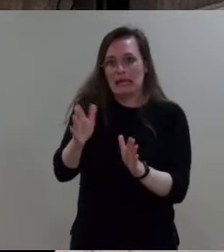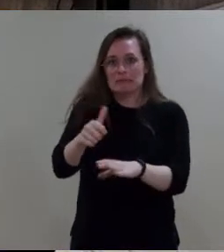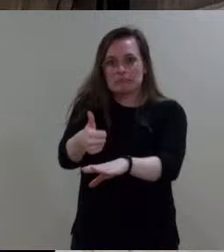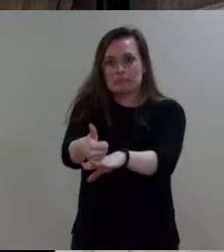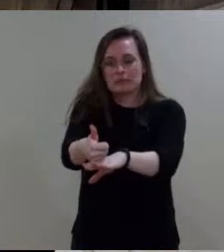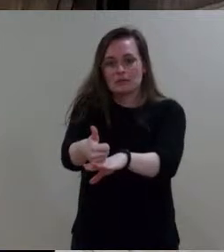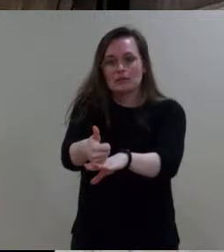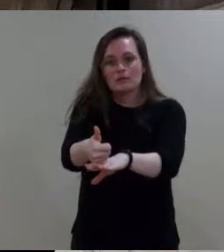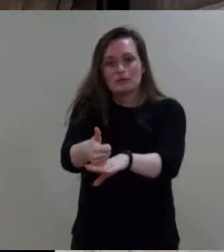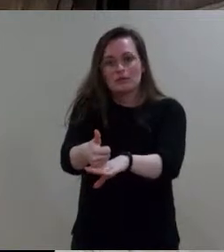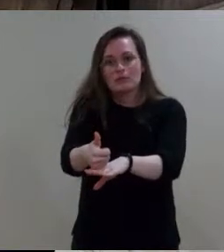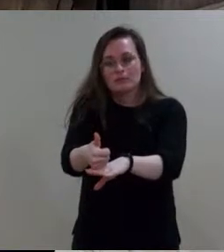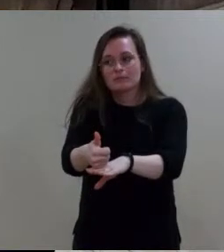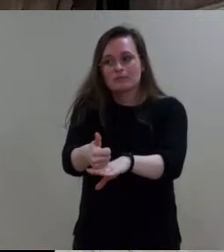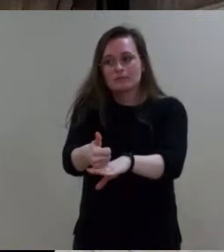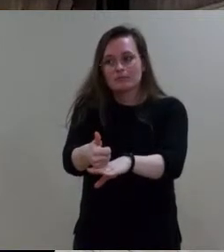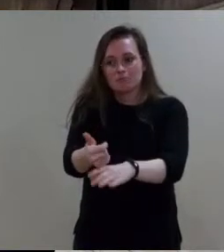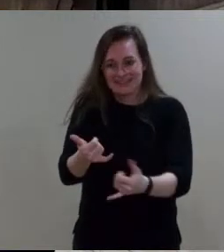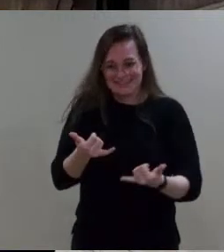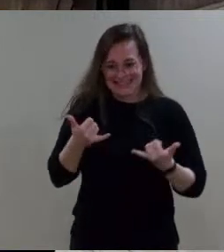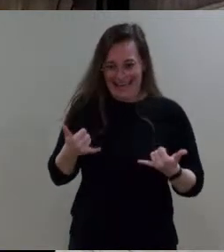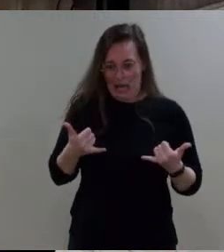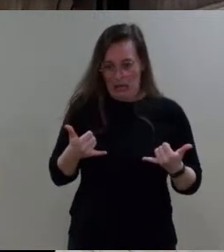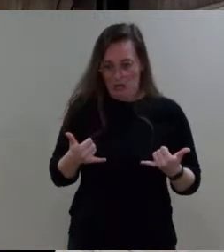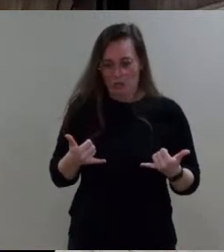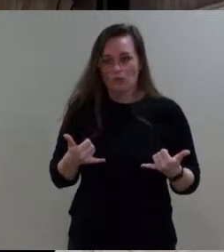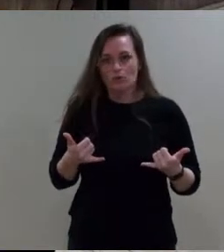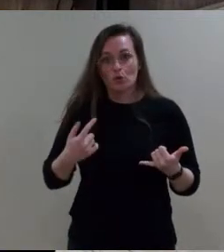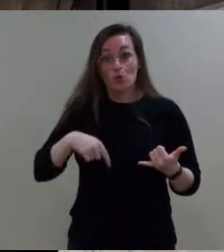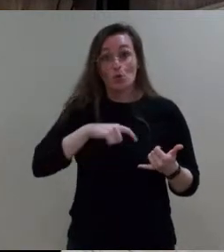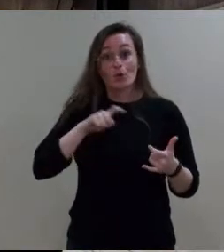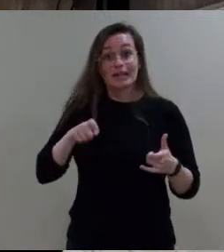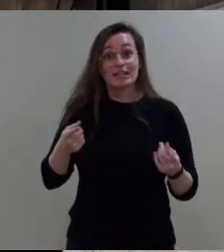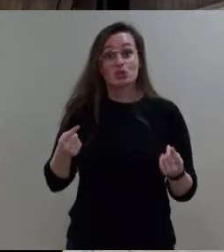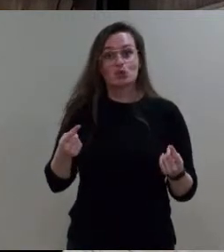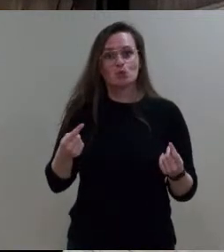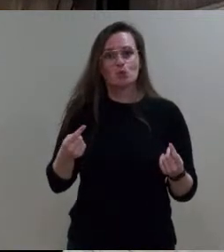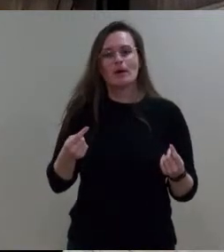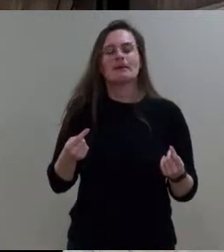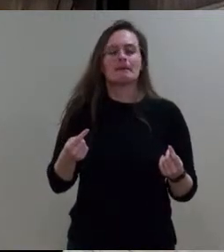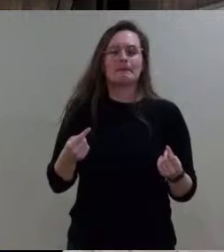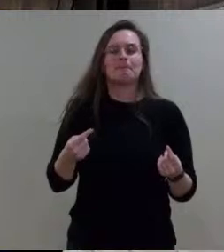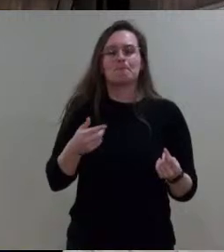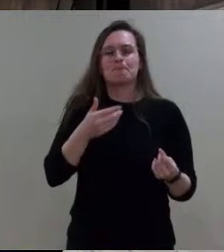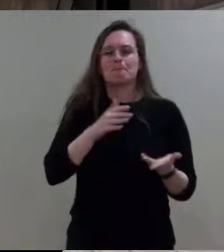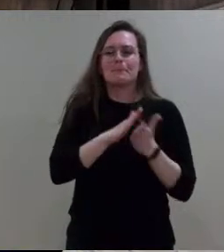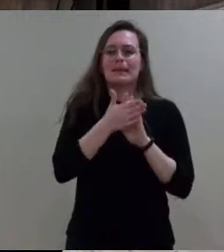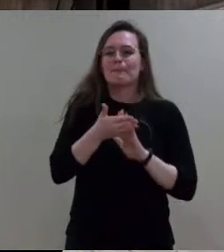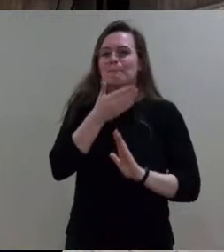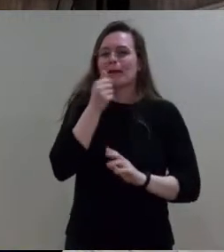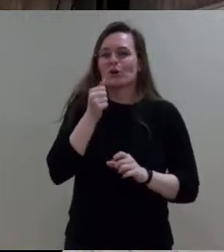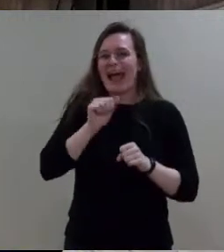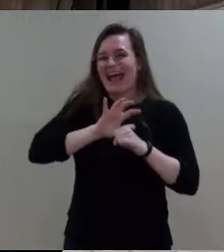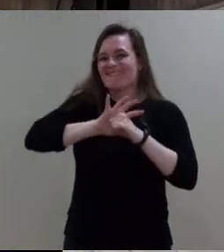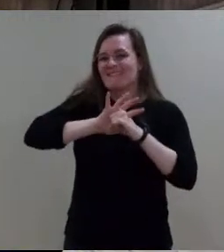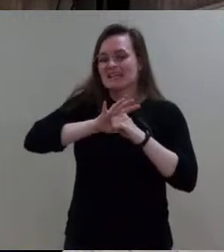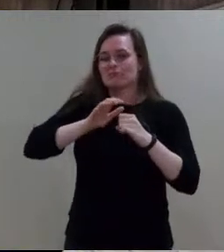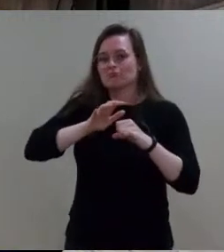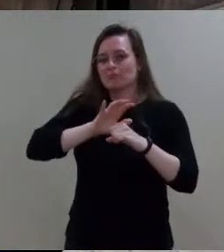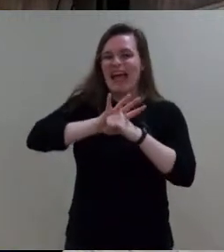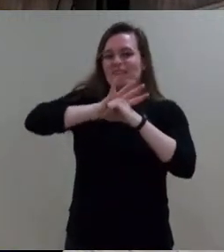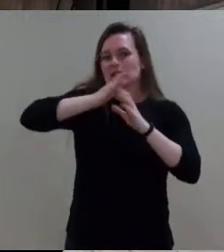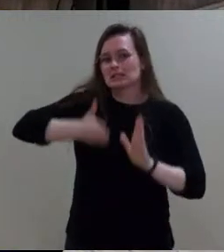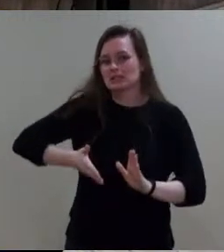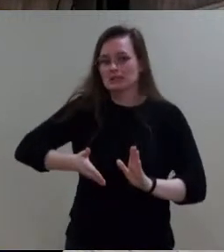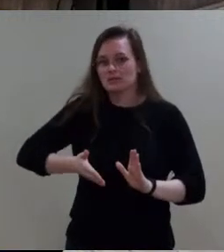we've got to be better advocates of what we spend. So I just want to say that getting ourselves